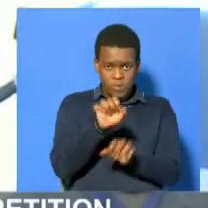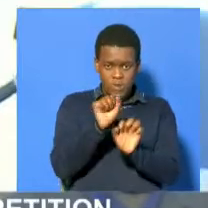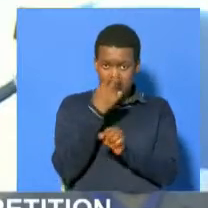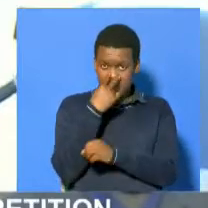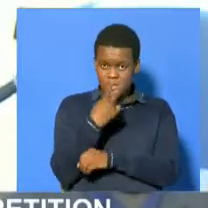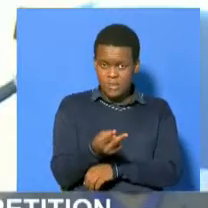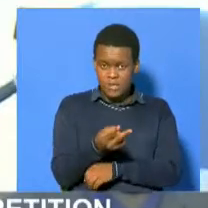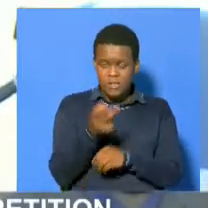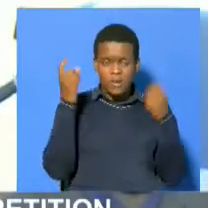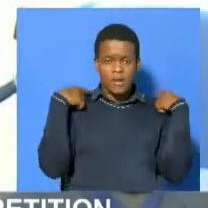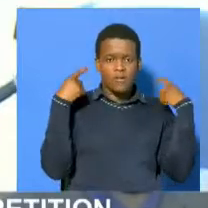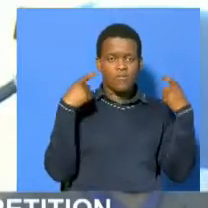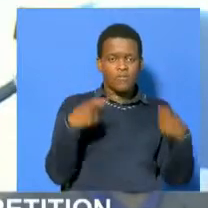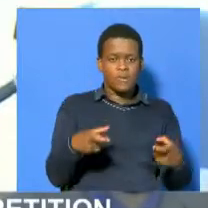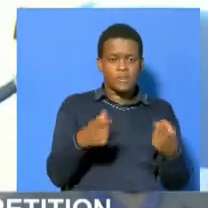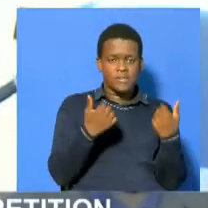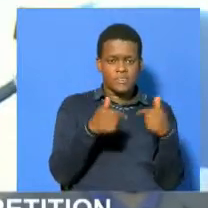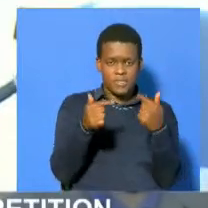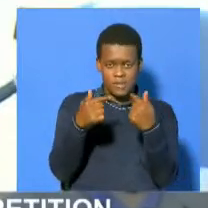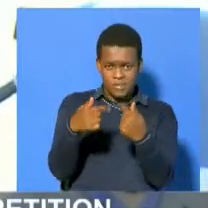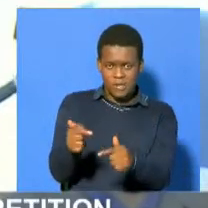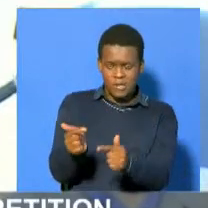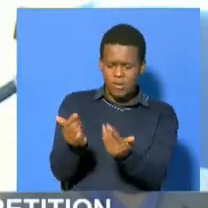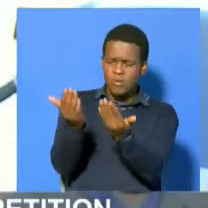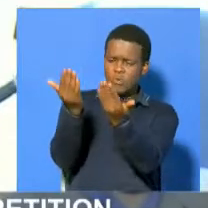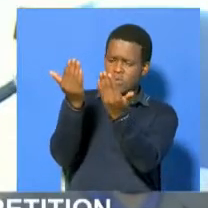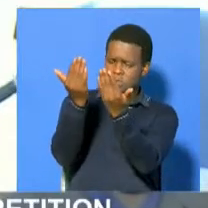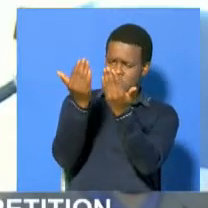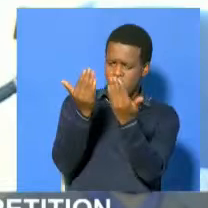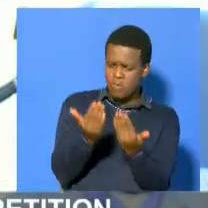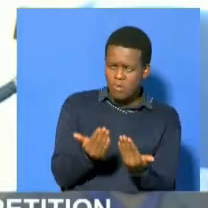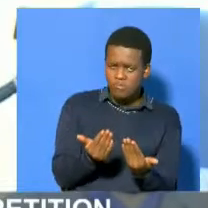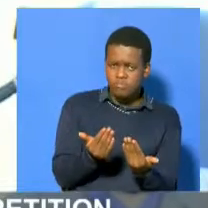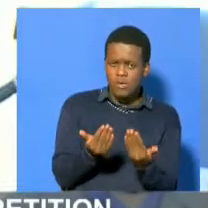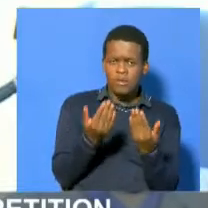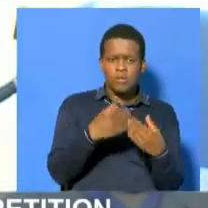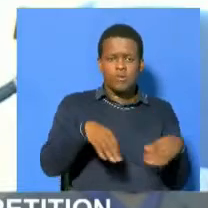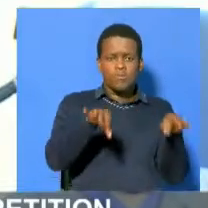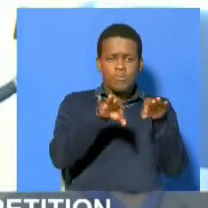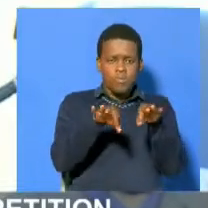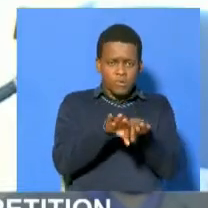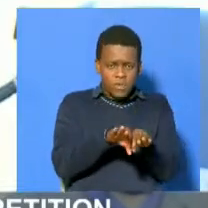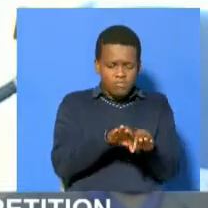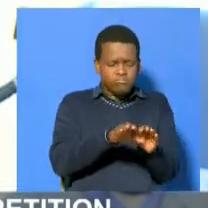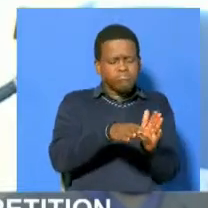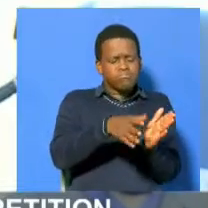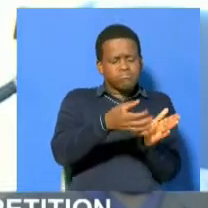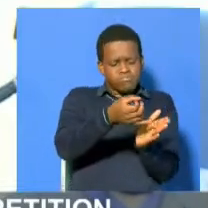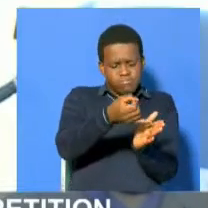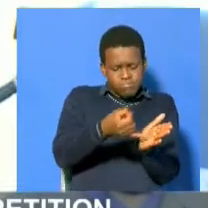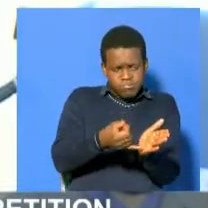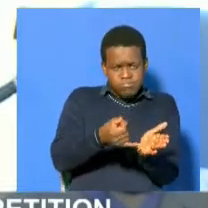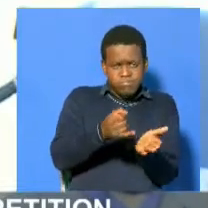gore e kamakanye itise le tsone di event tse di tona mo kgaolong ya rona.